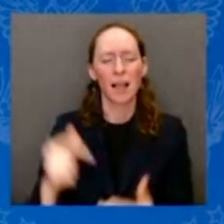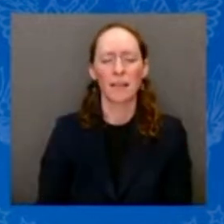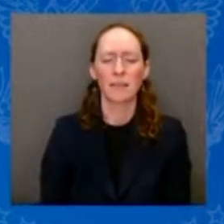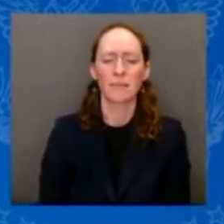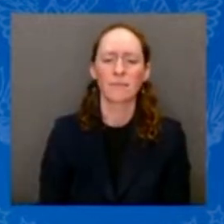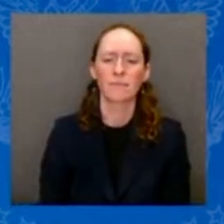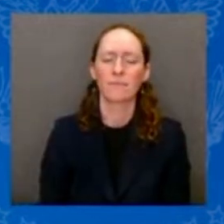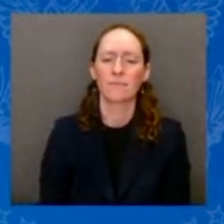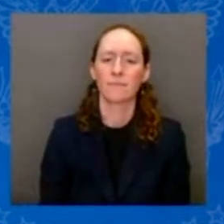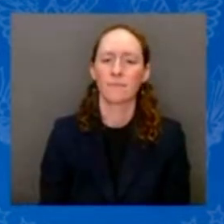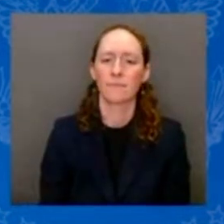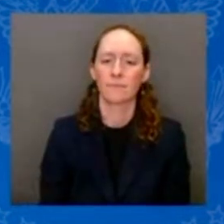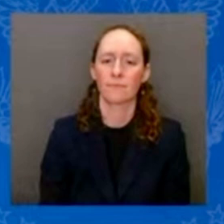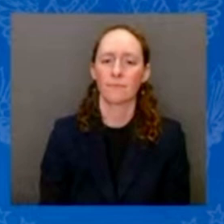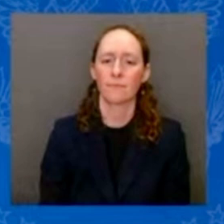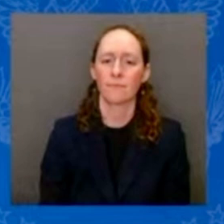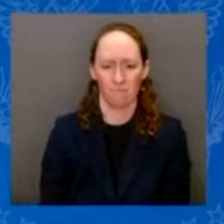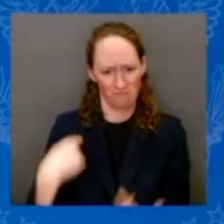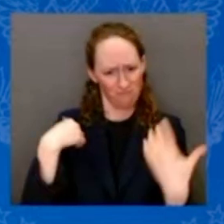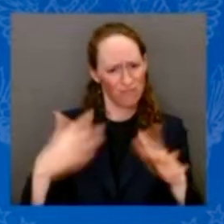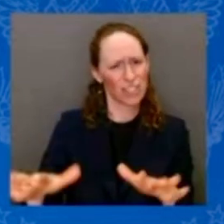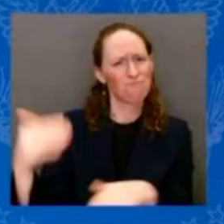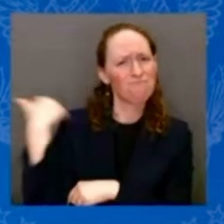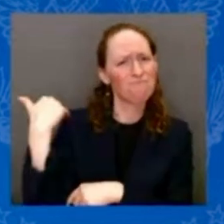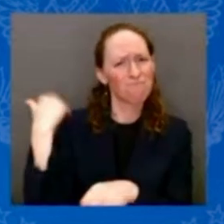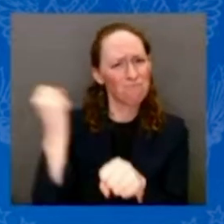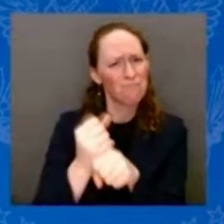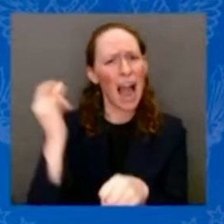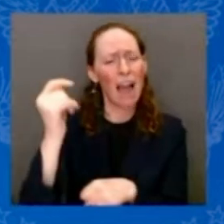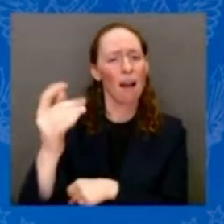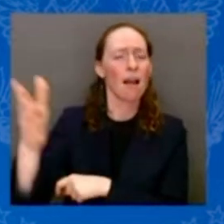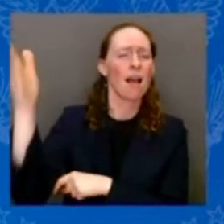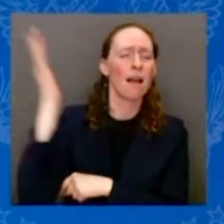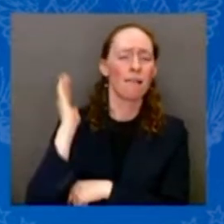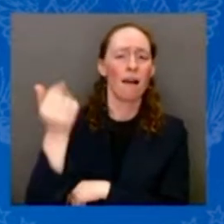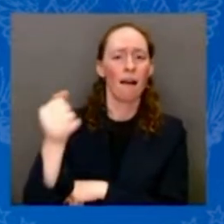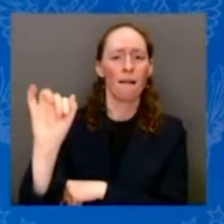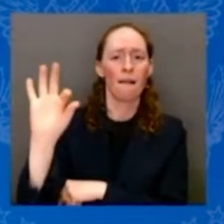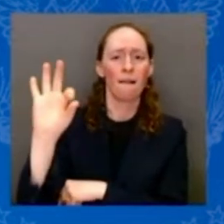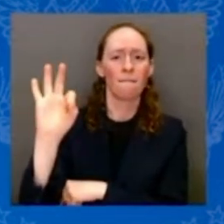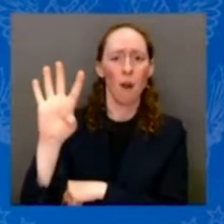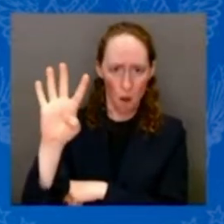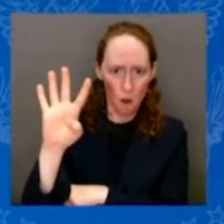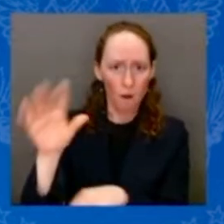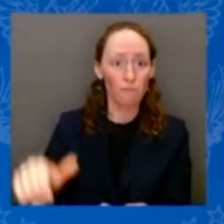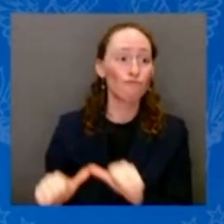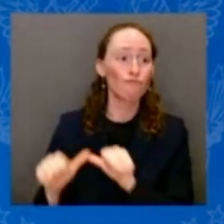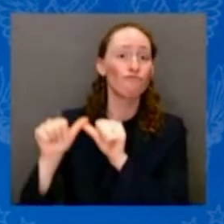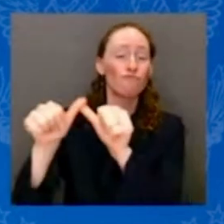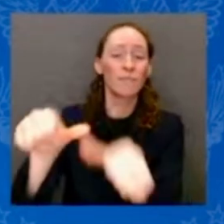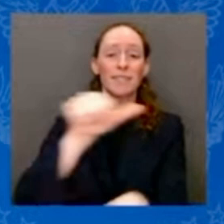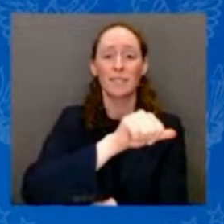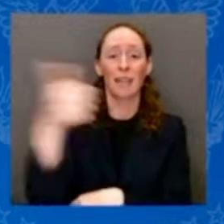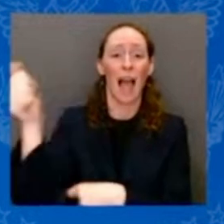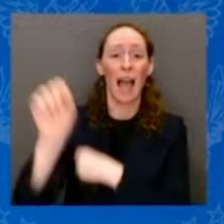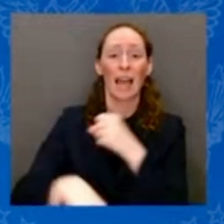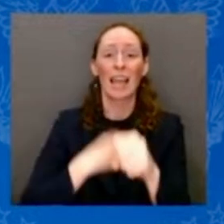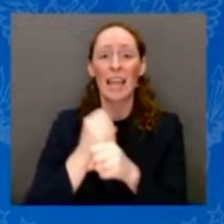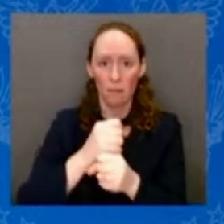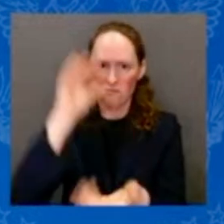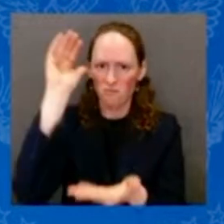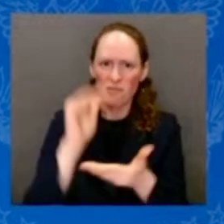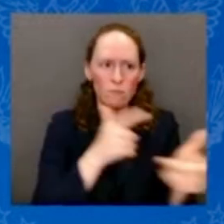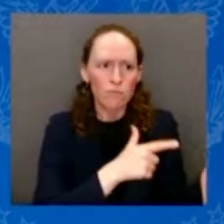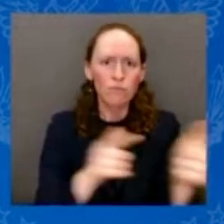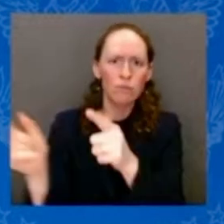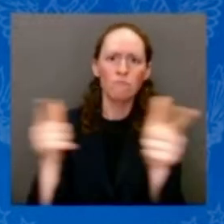1994. The 10 years that law was in place, mass shootings went down. Our Republican friends let it expire when